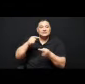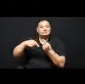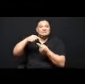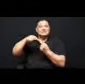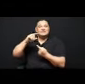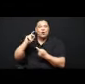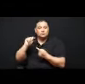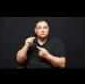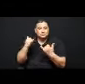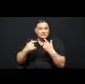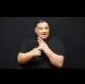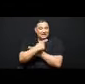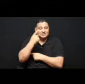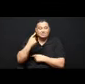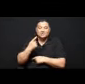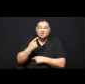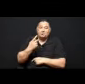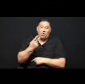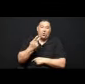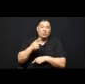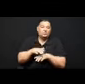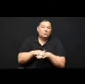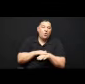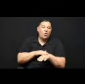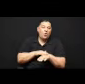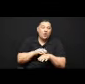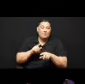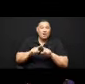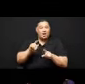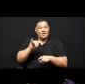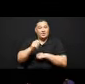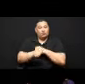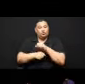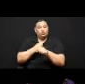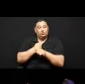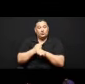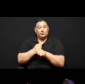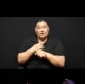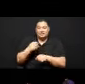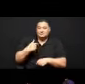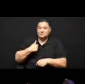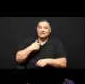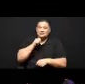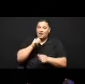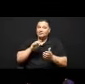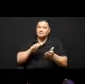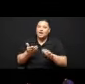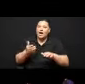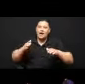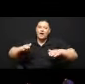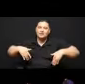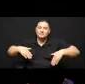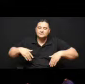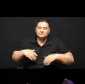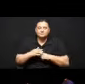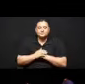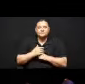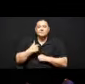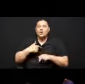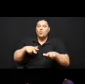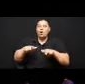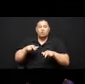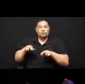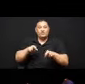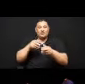slow, but the year and I aren't dying yet. I walk the river near sunset with its delectable green